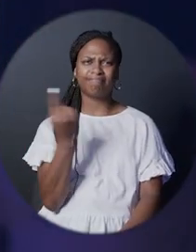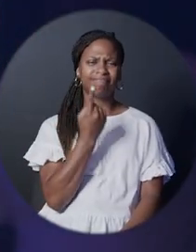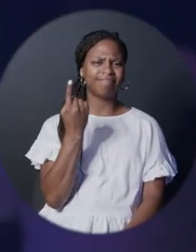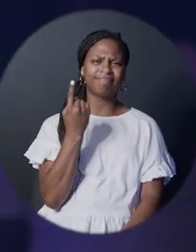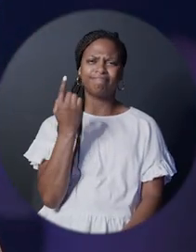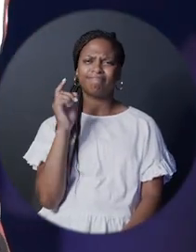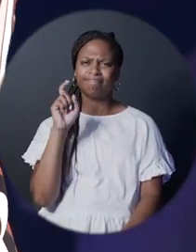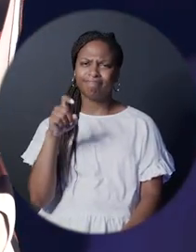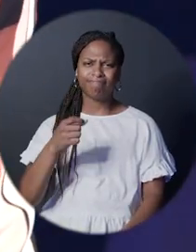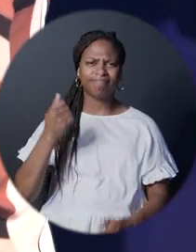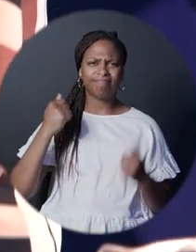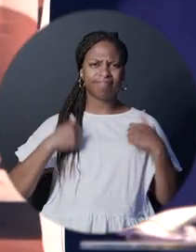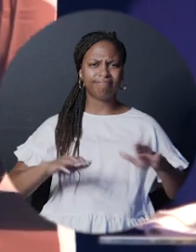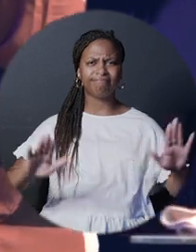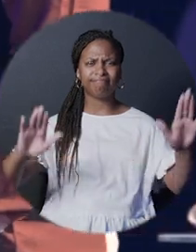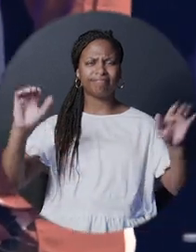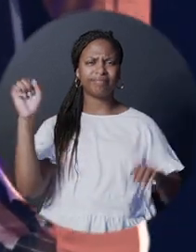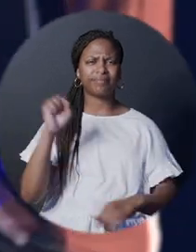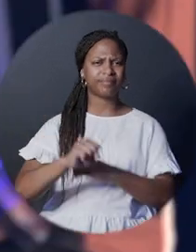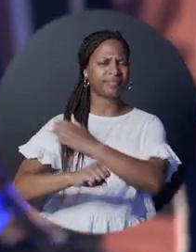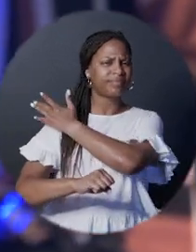Somebody's life depends on it.